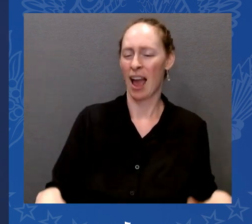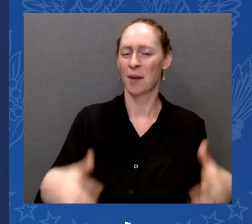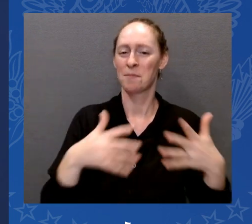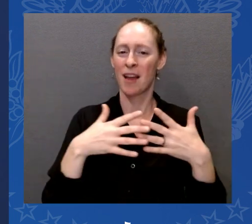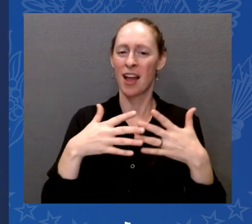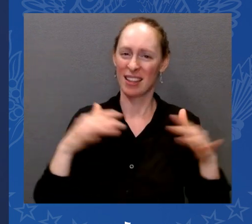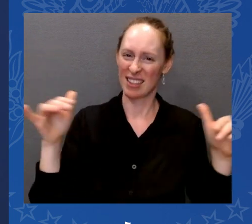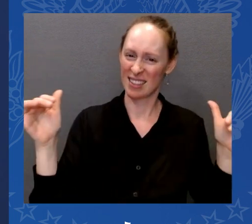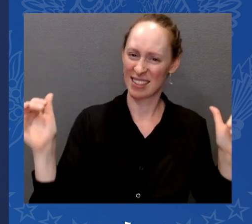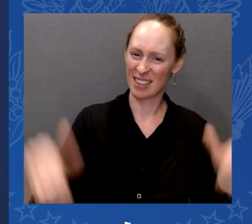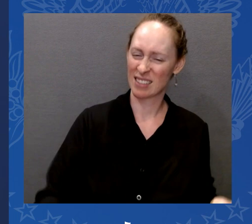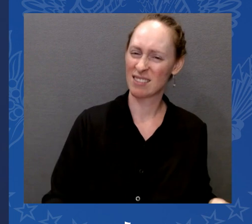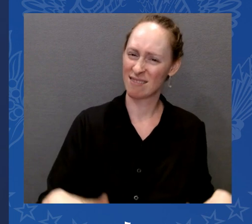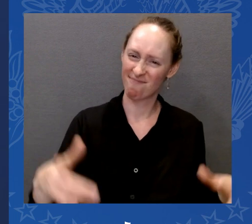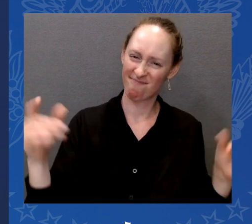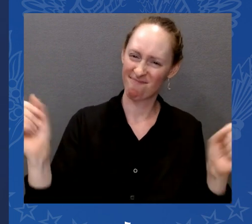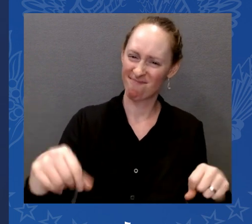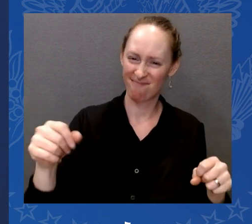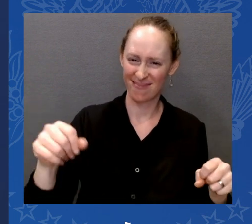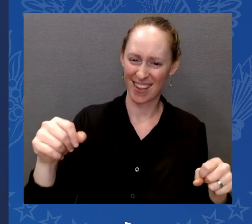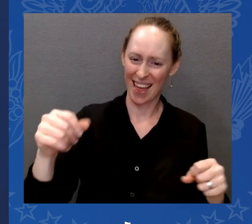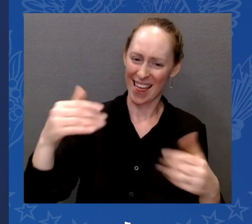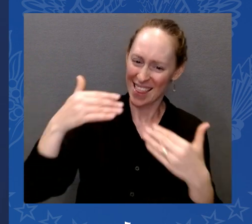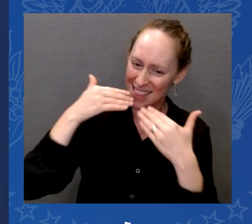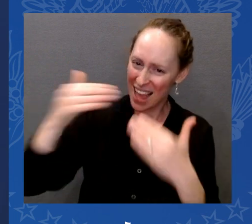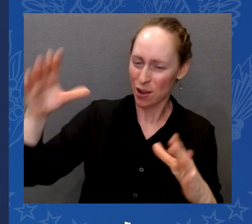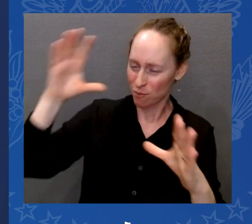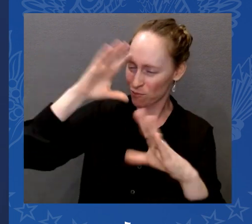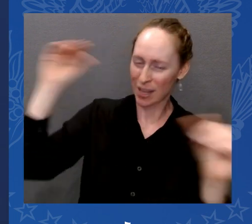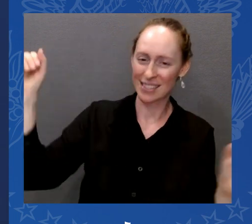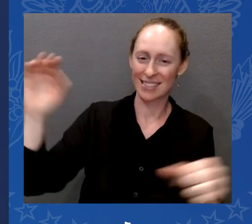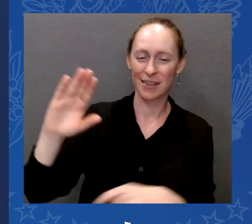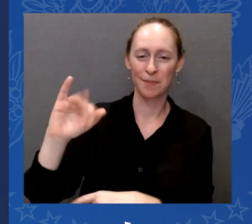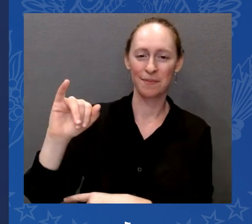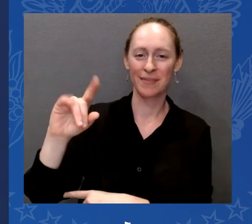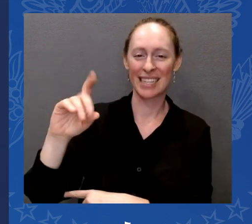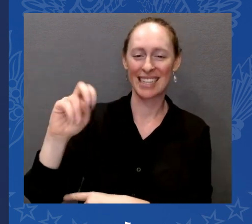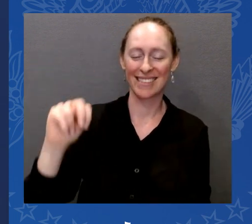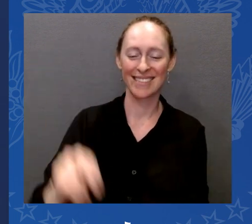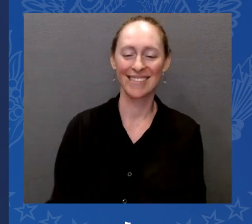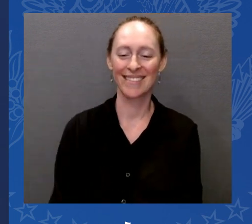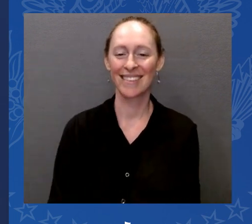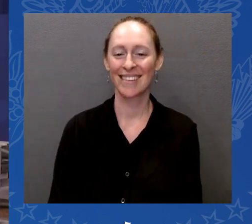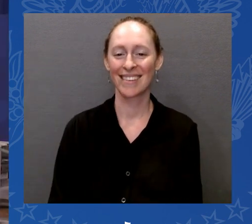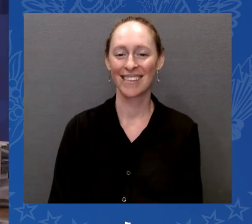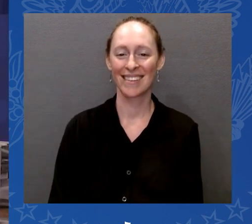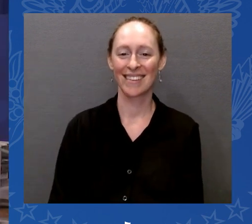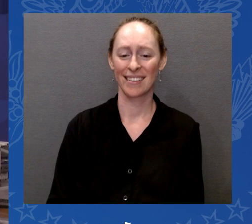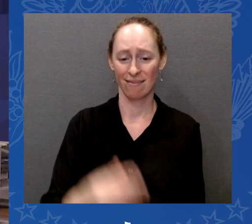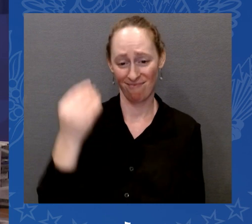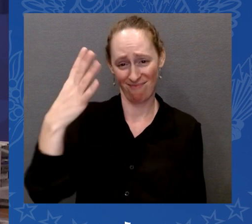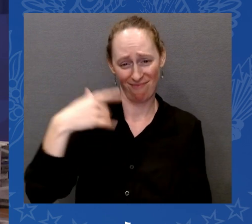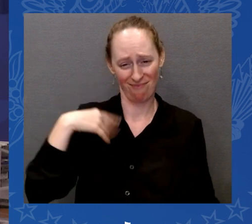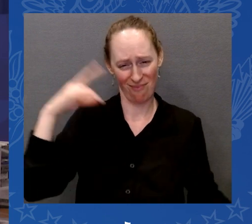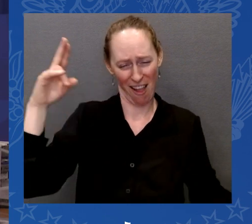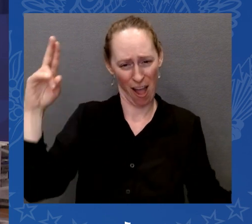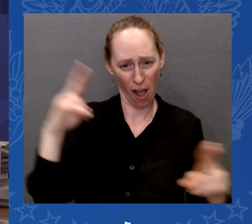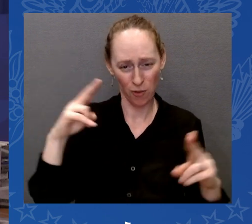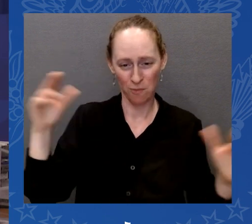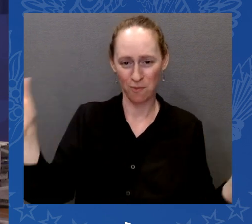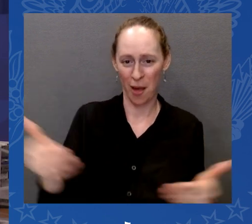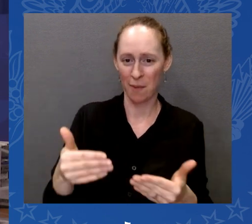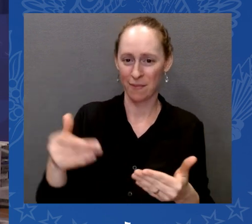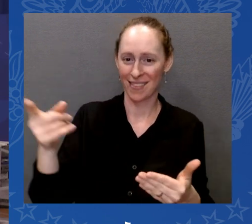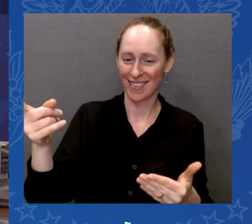you, President Biden. And it's my distinct honor to welcome you back home to Syracuse.